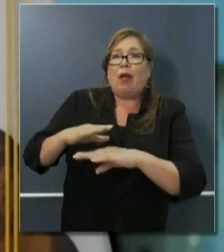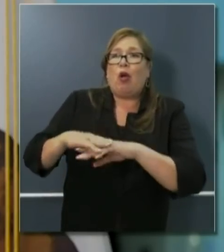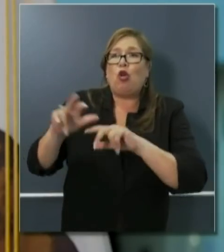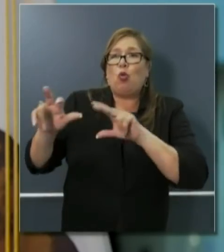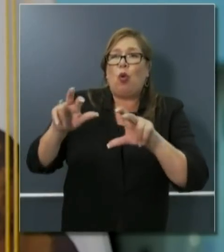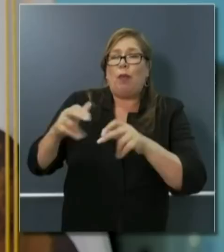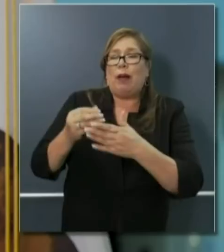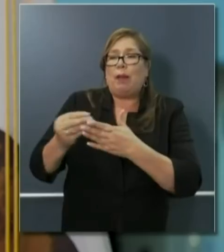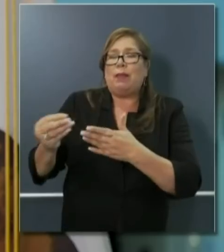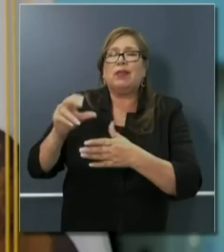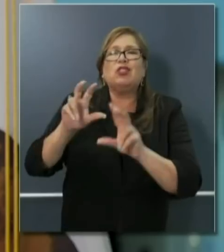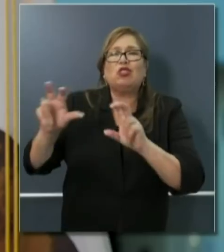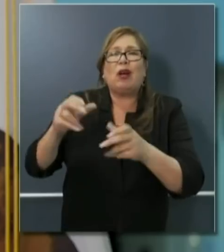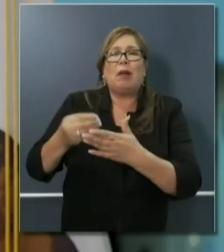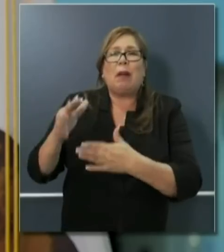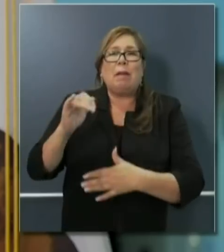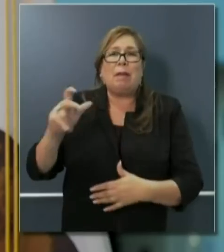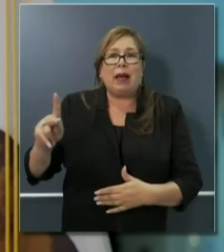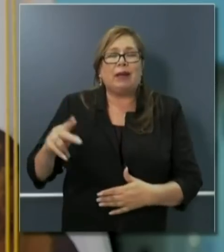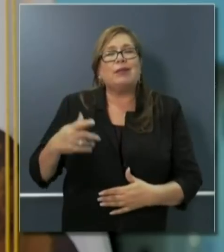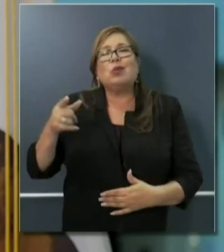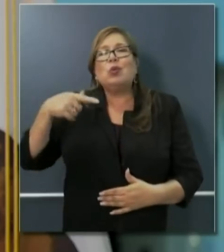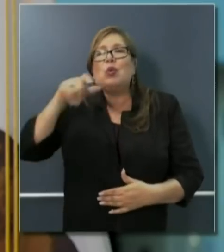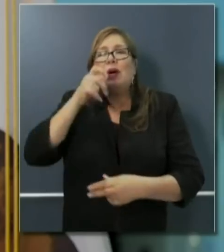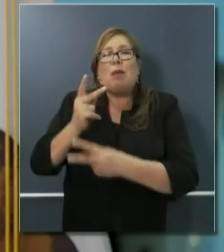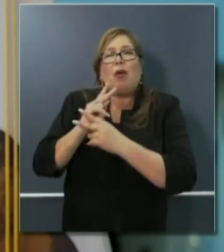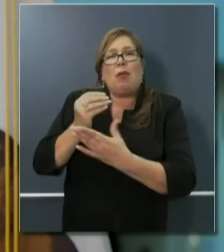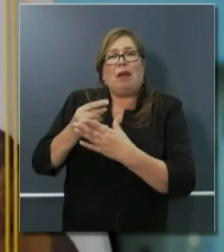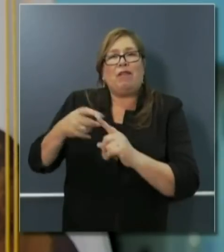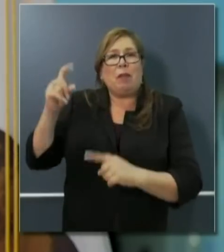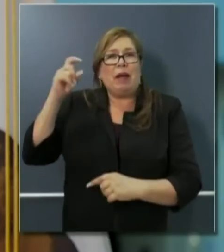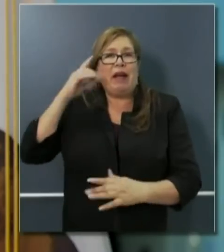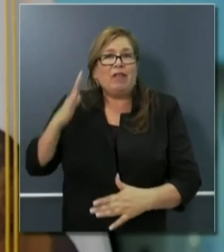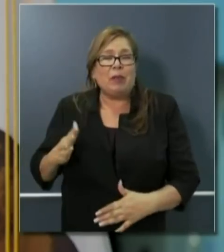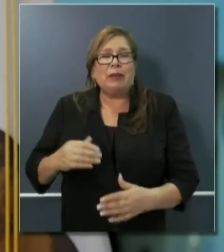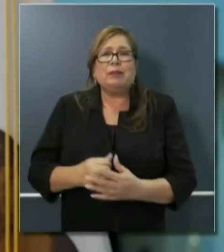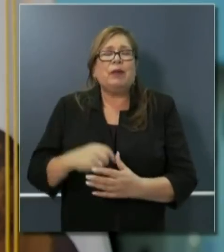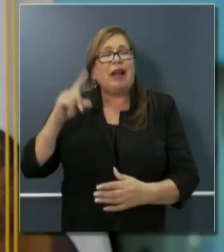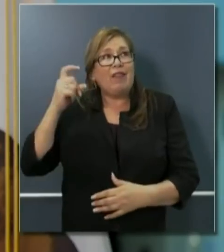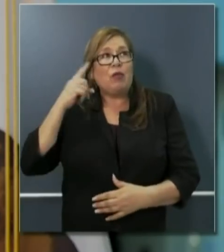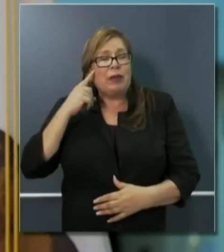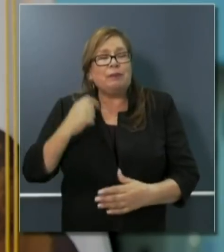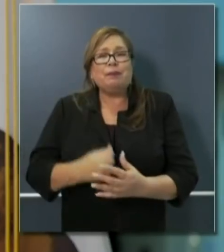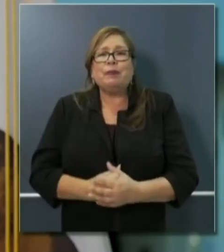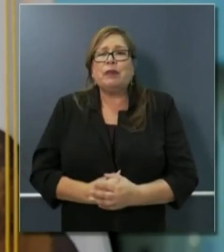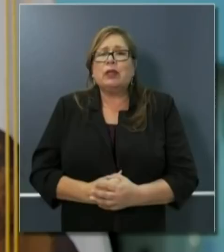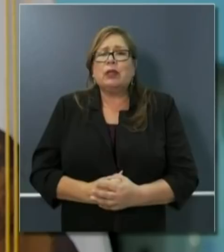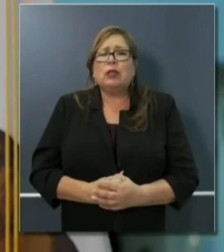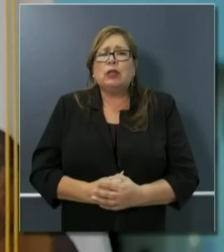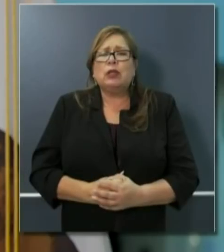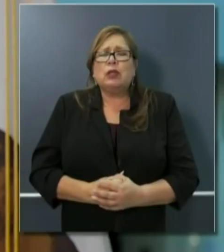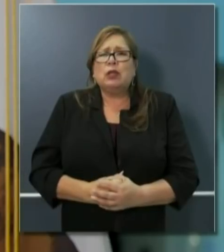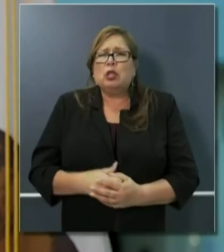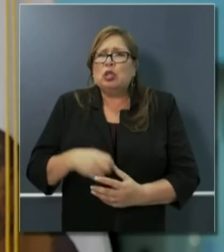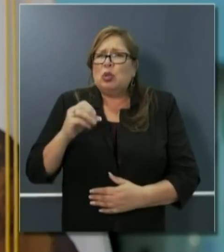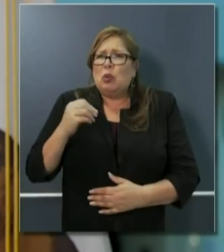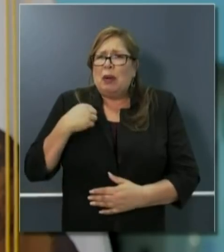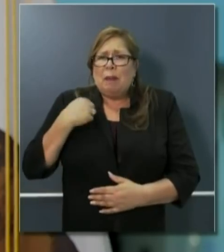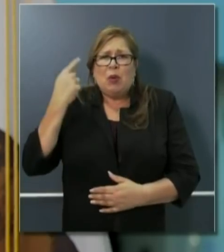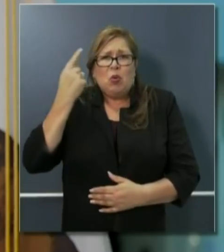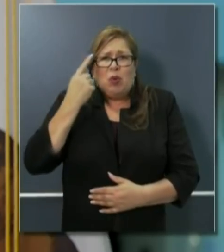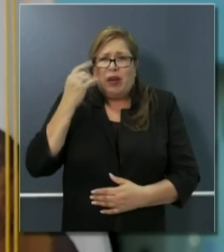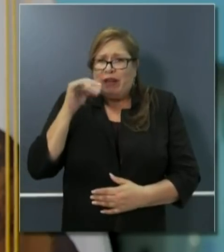from companies who borrow money from the government. I'm wondering if you see the potential as some others in your party